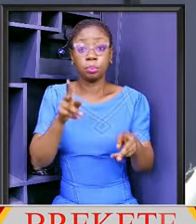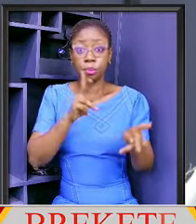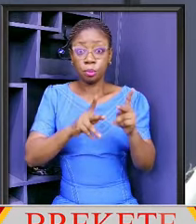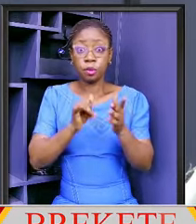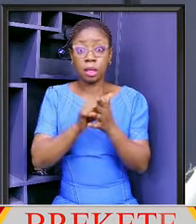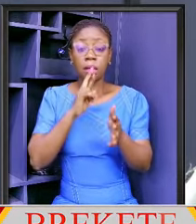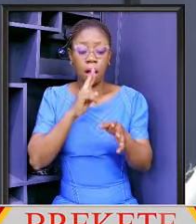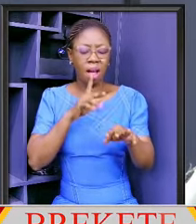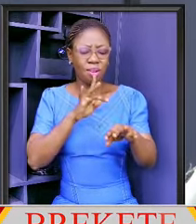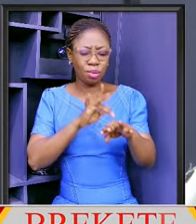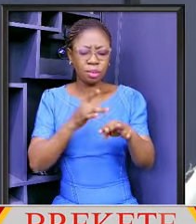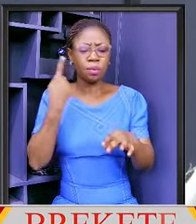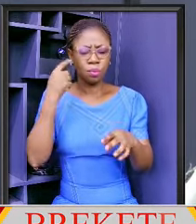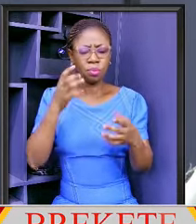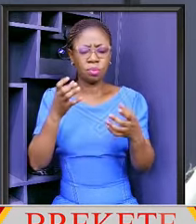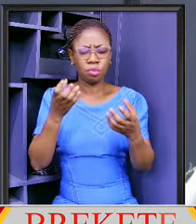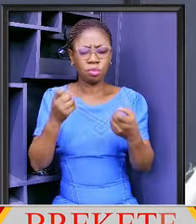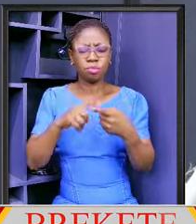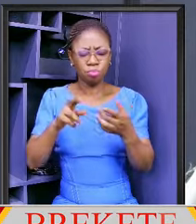services.